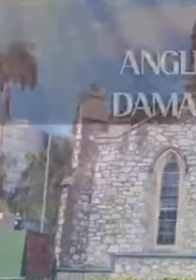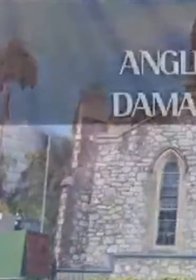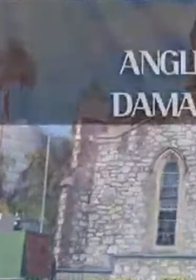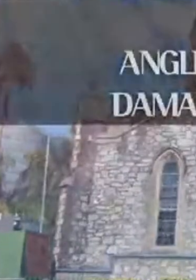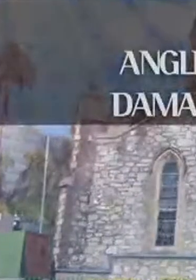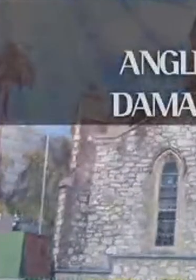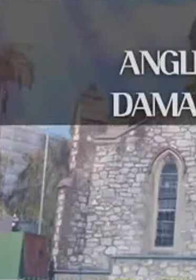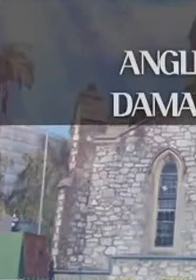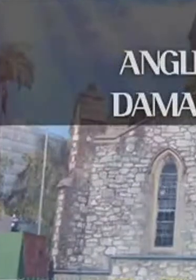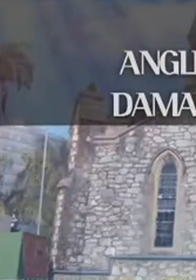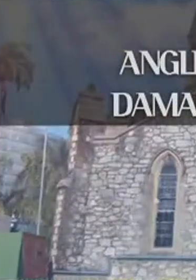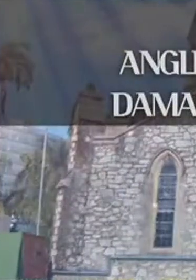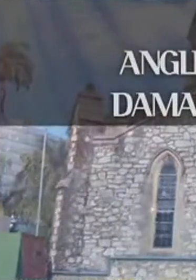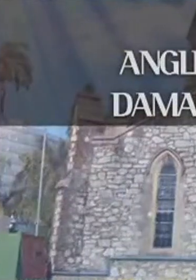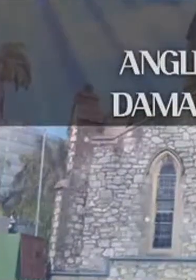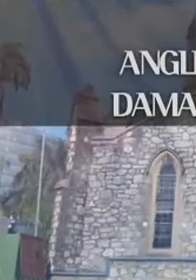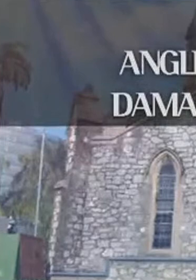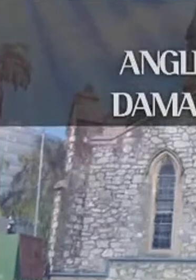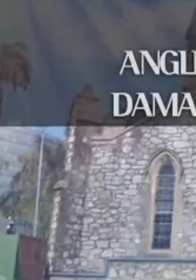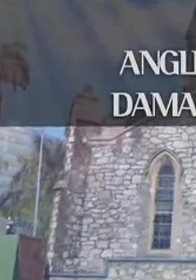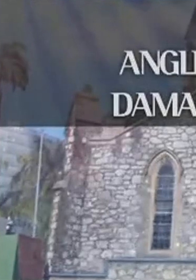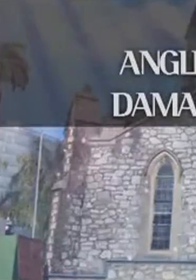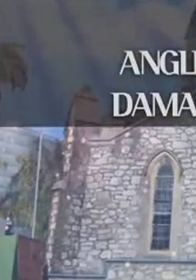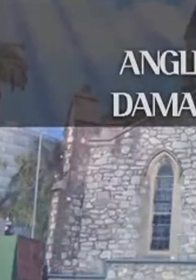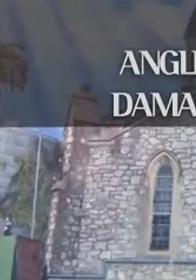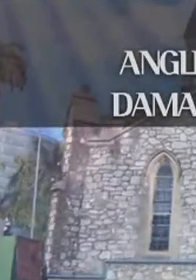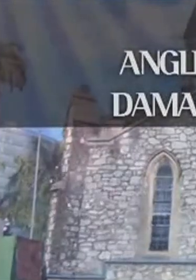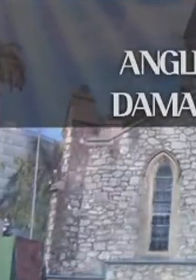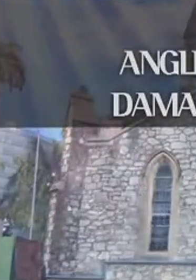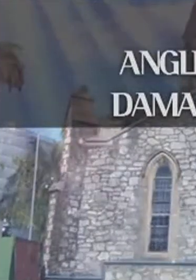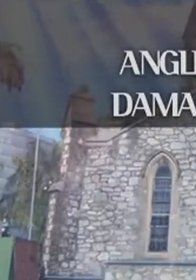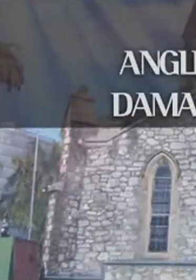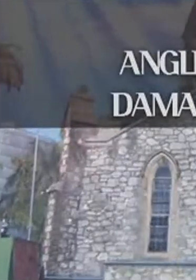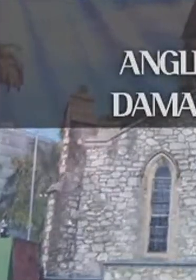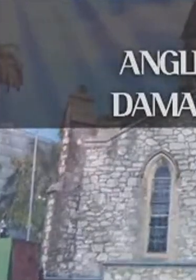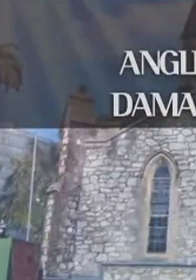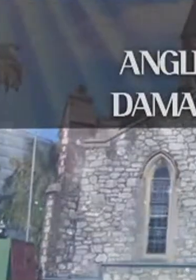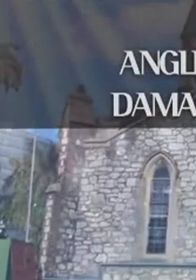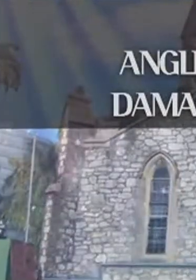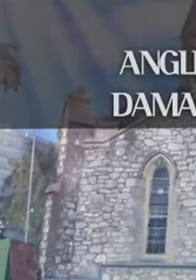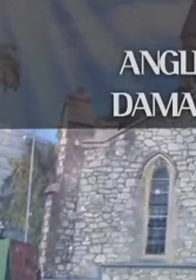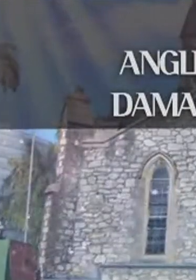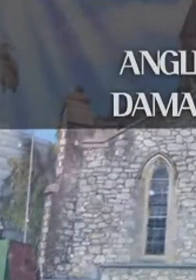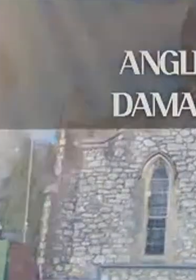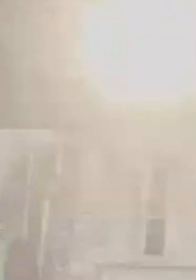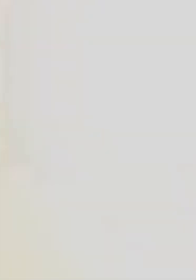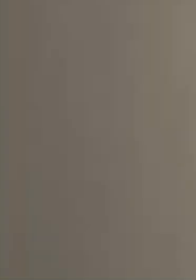The Mother Church of the Anglican Diocese suffered significant damage during the earthquake of 2018.